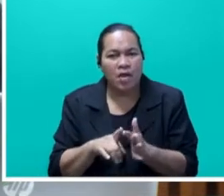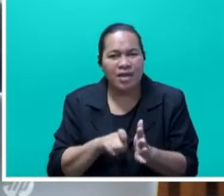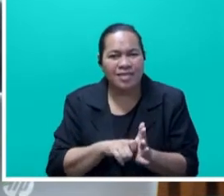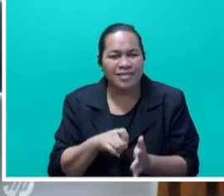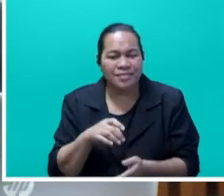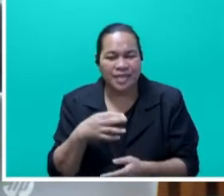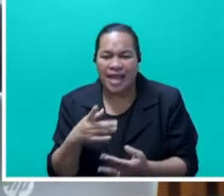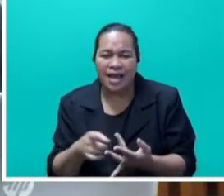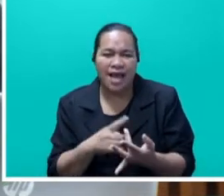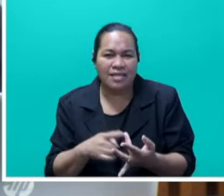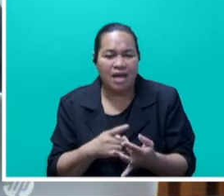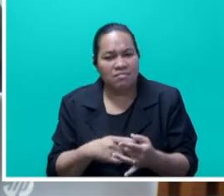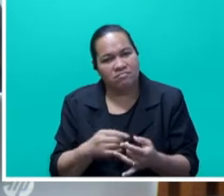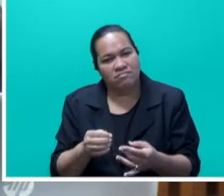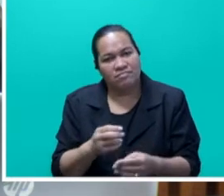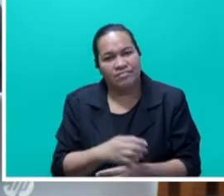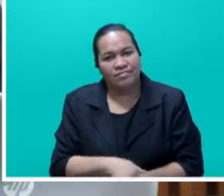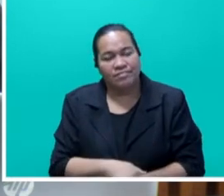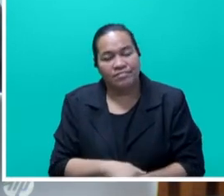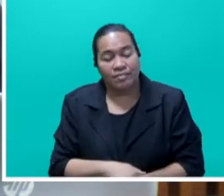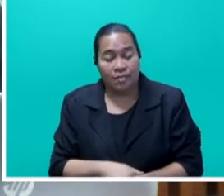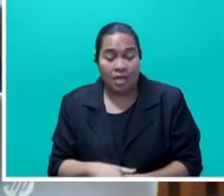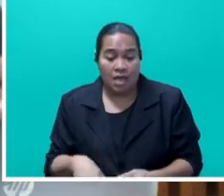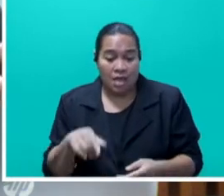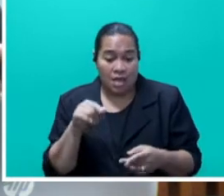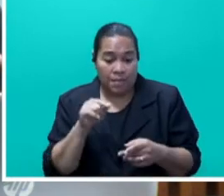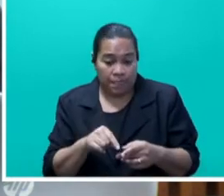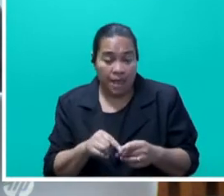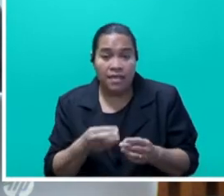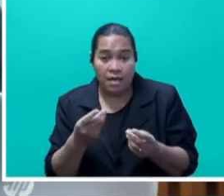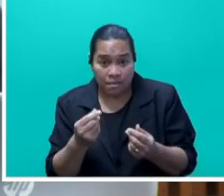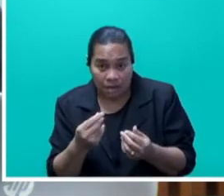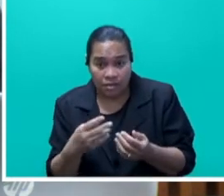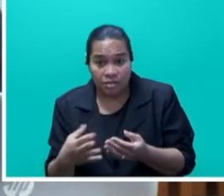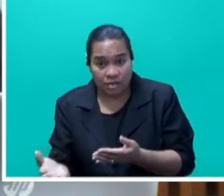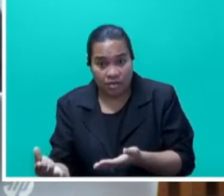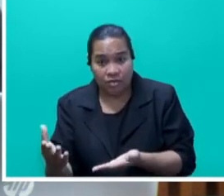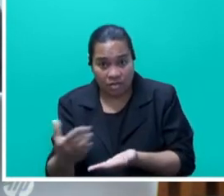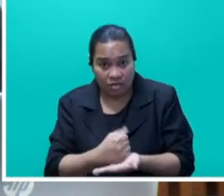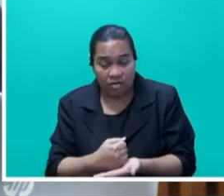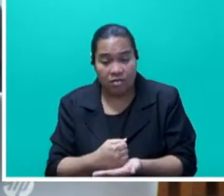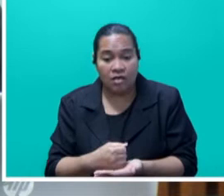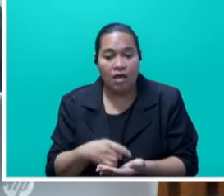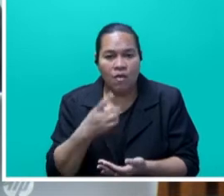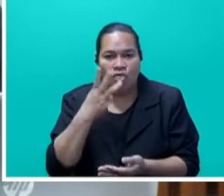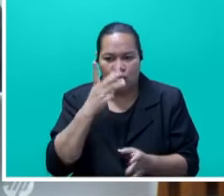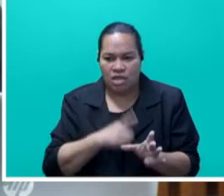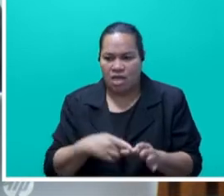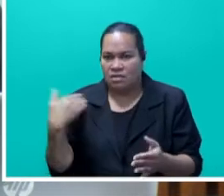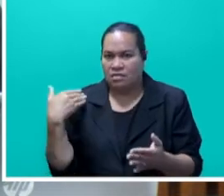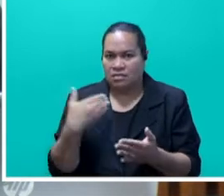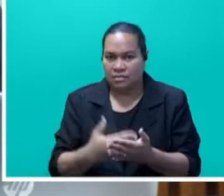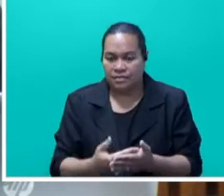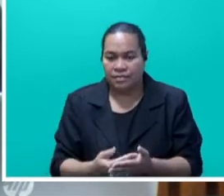horticultural crops, Speaker Mr. Speaker, the return on investment in the last 3 financial years,